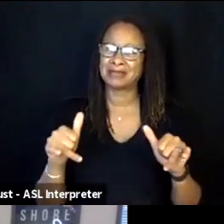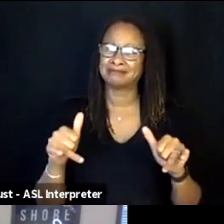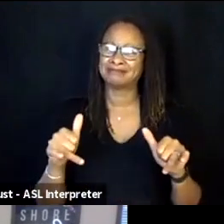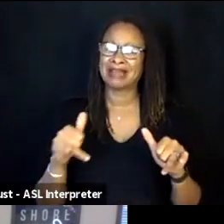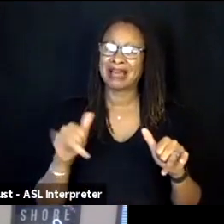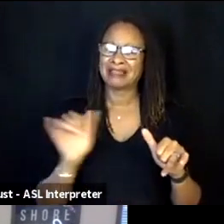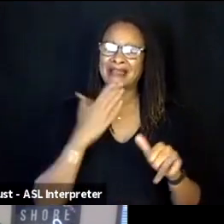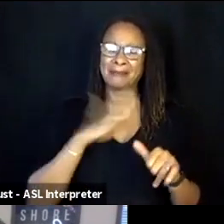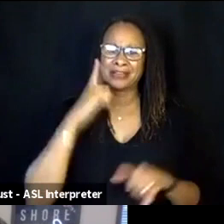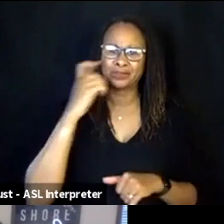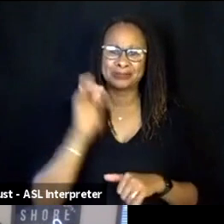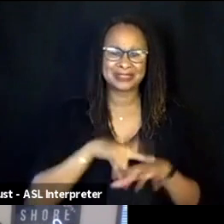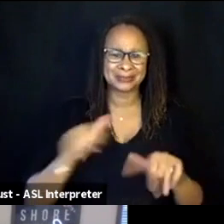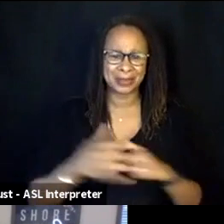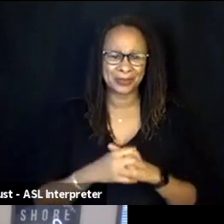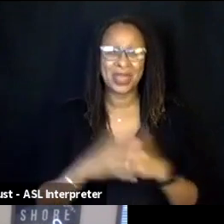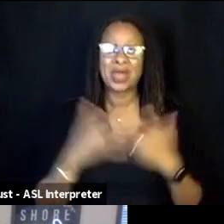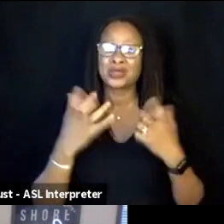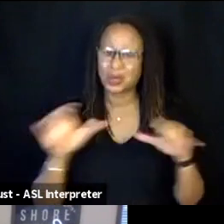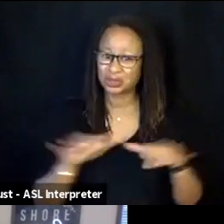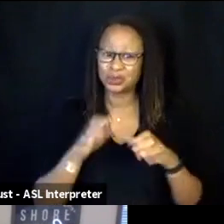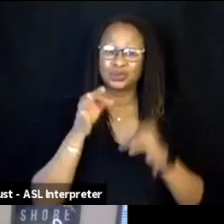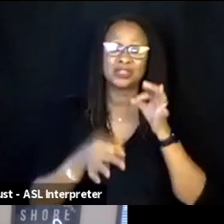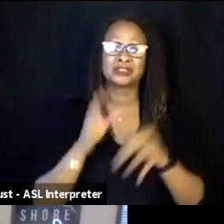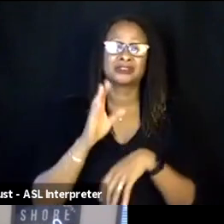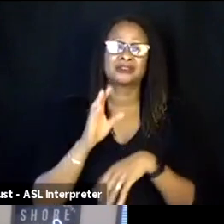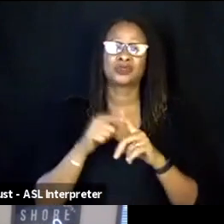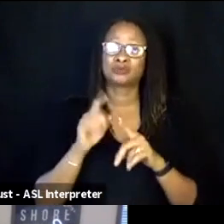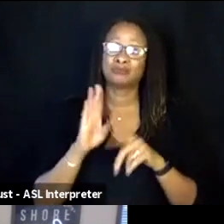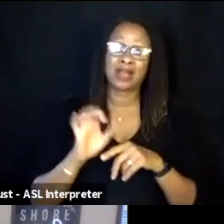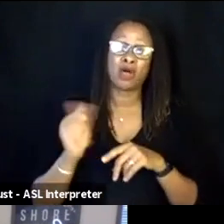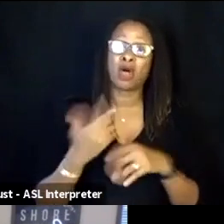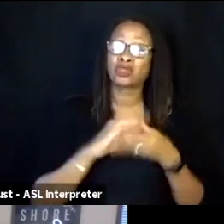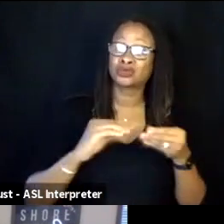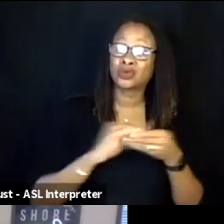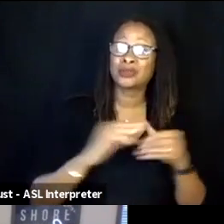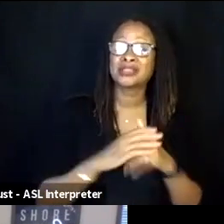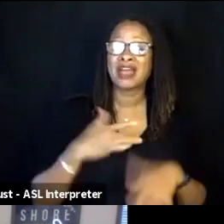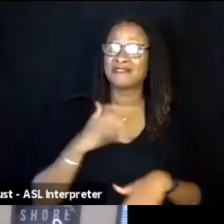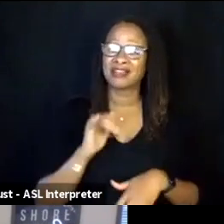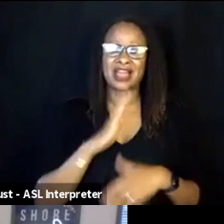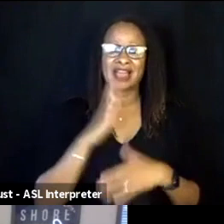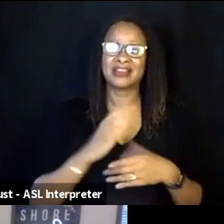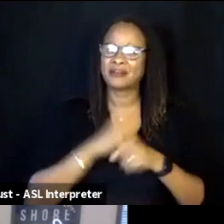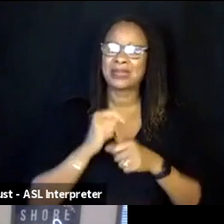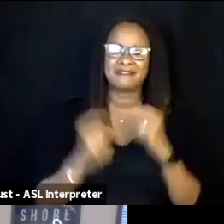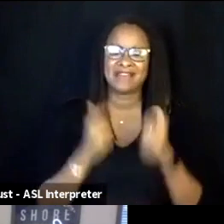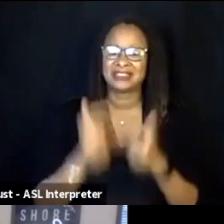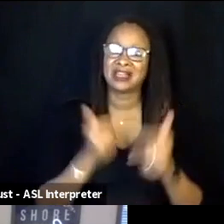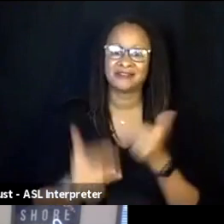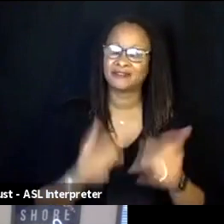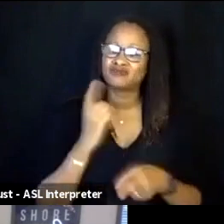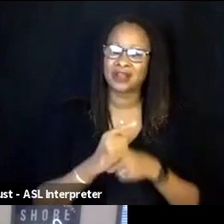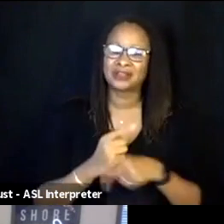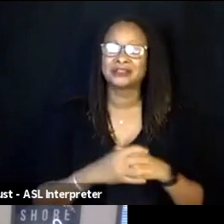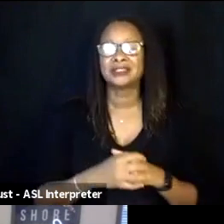a nightmare, because you want to do justice by all these stories, and it just felt like I could never make it fast enough